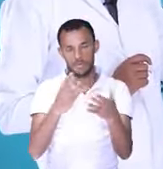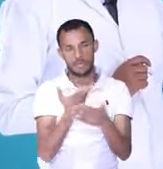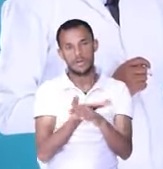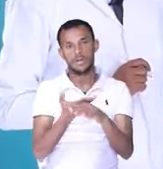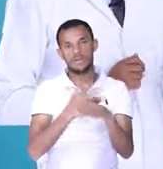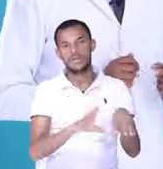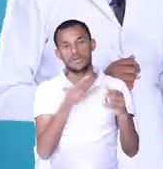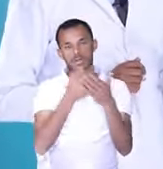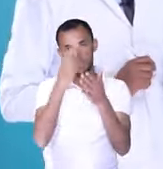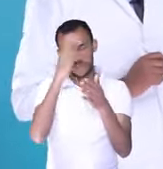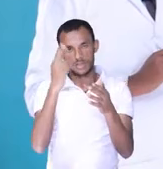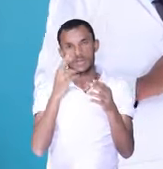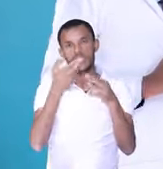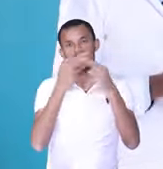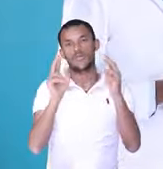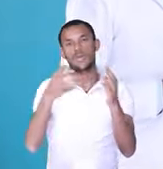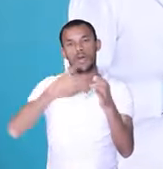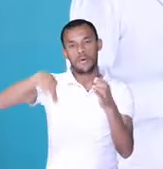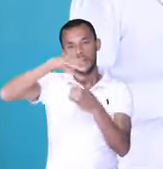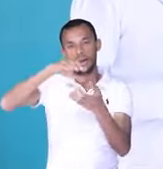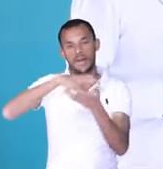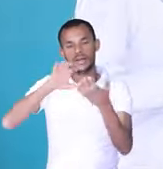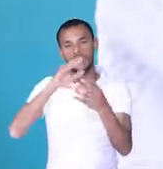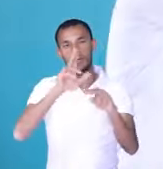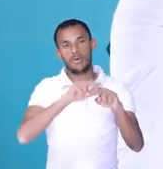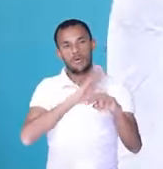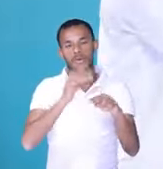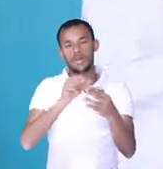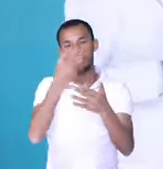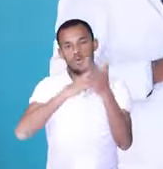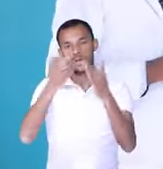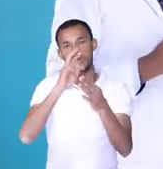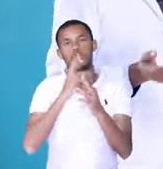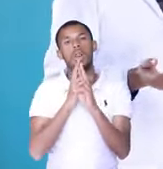students, in this case, rates of chemical reaction depends on which one? Product or